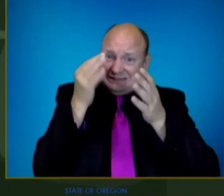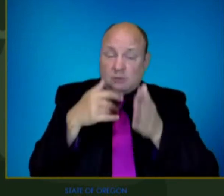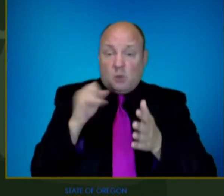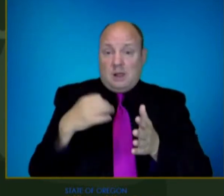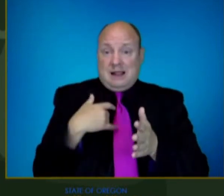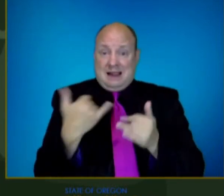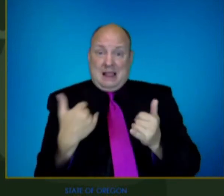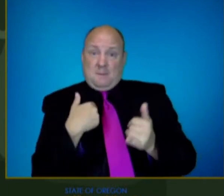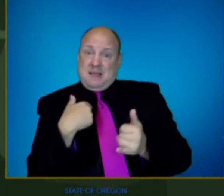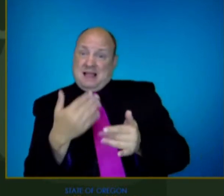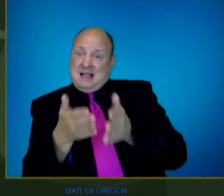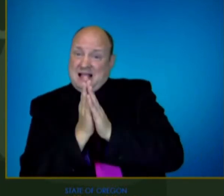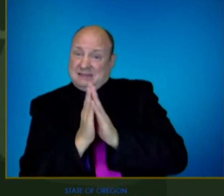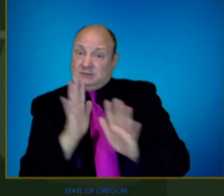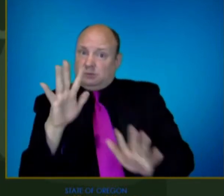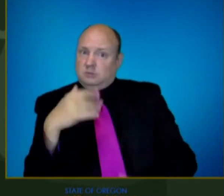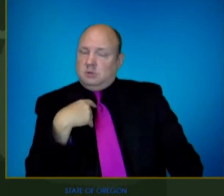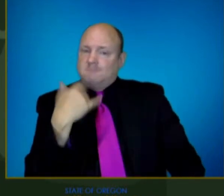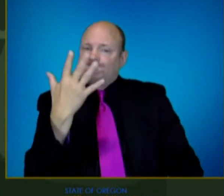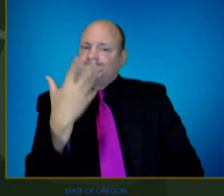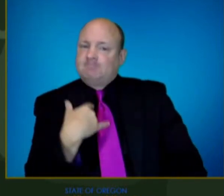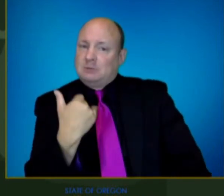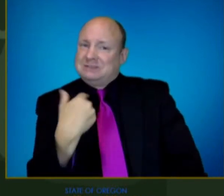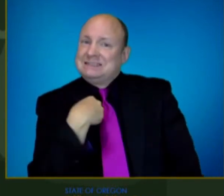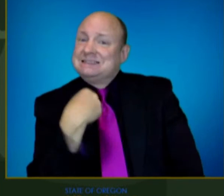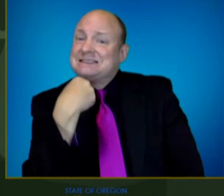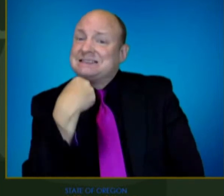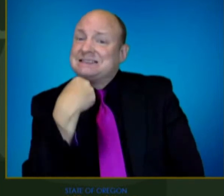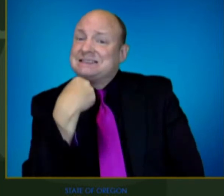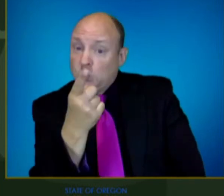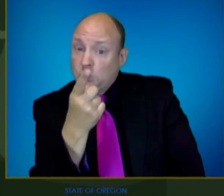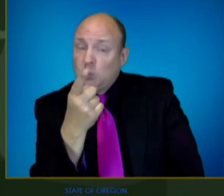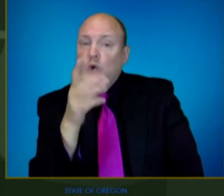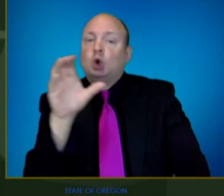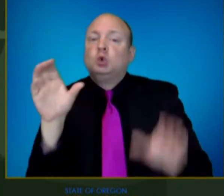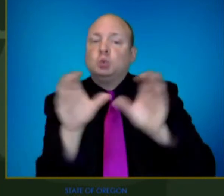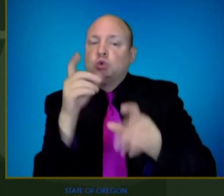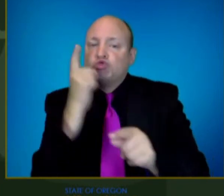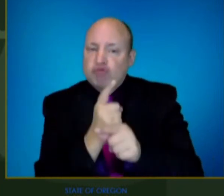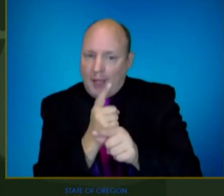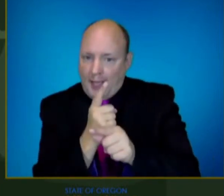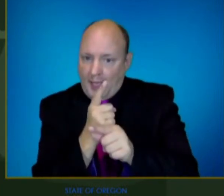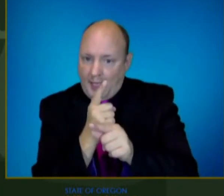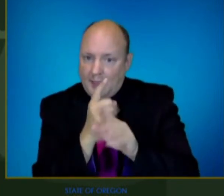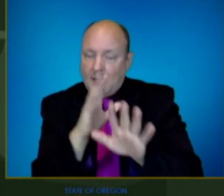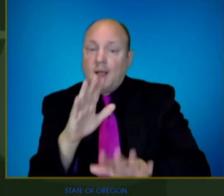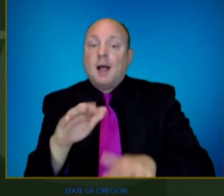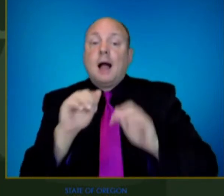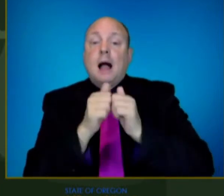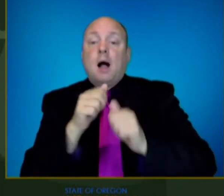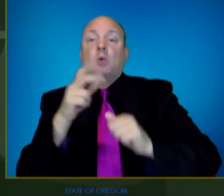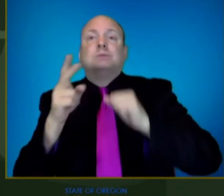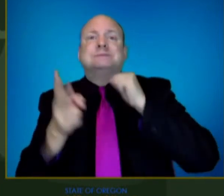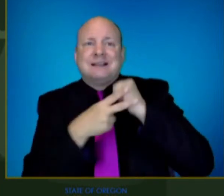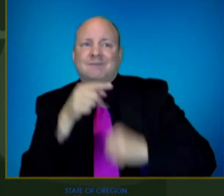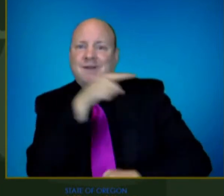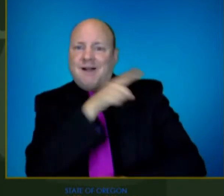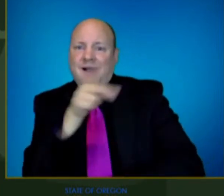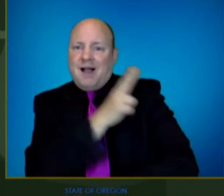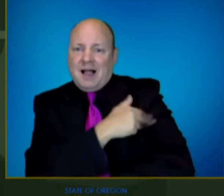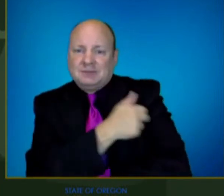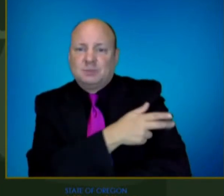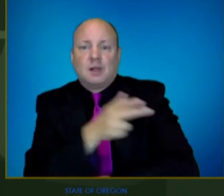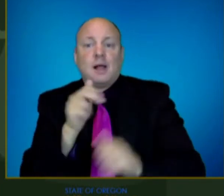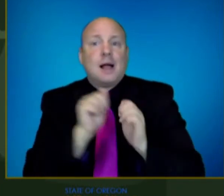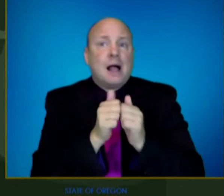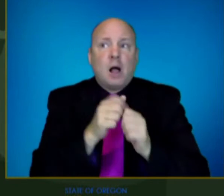right thing so we can preserve hospital bed capacity, so we can keep our kids in school.